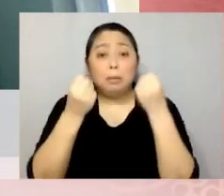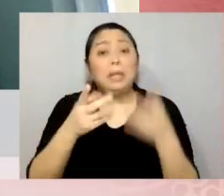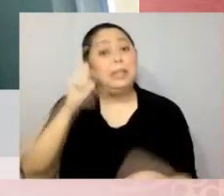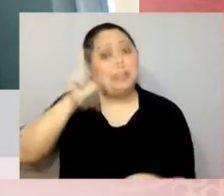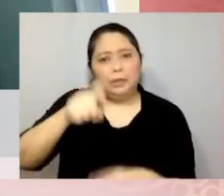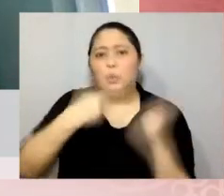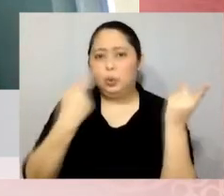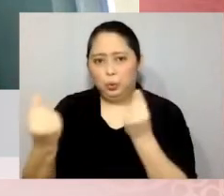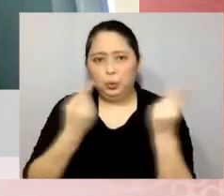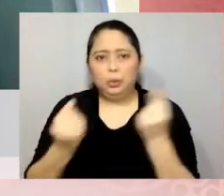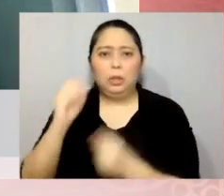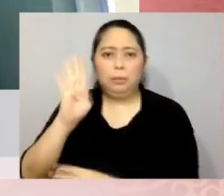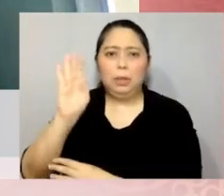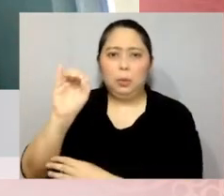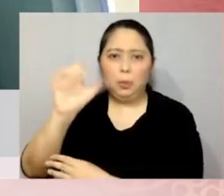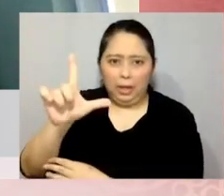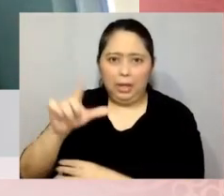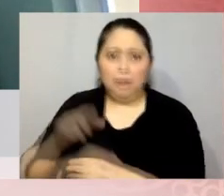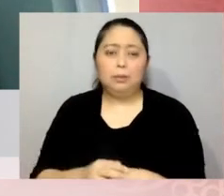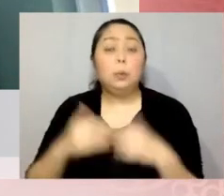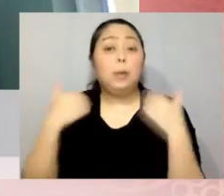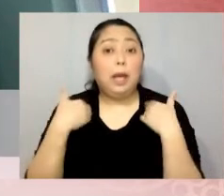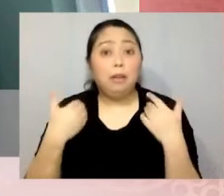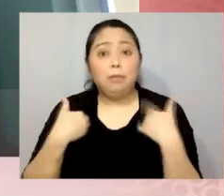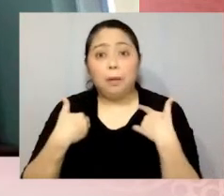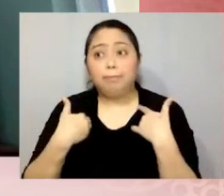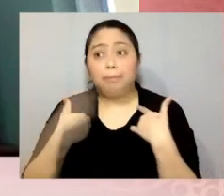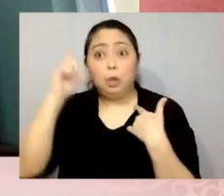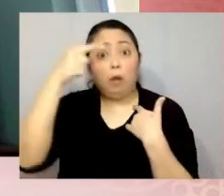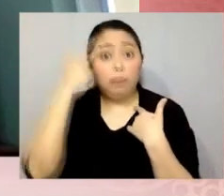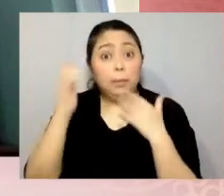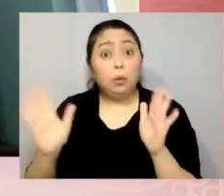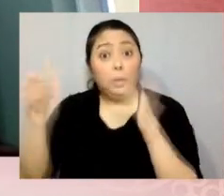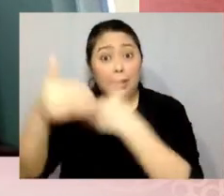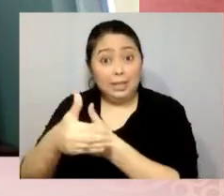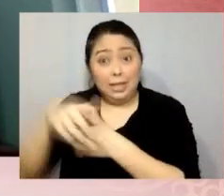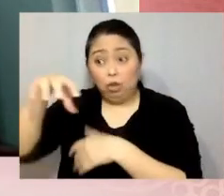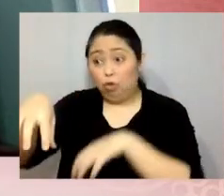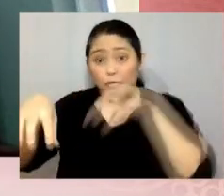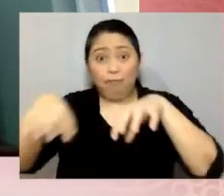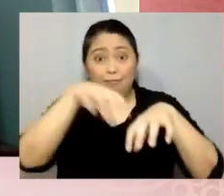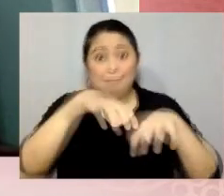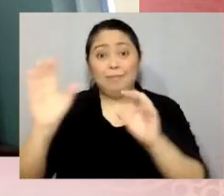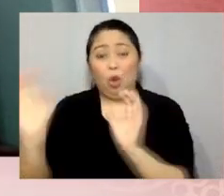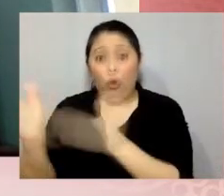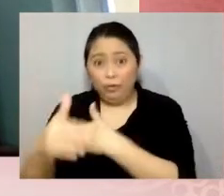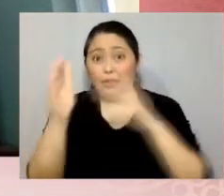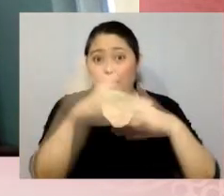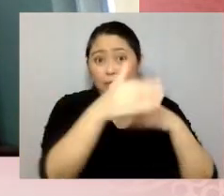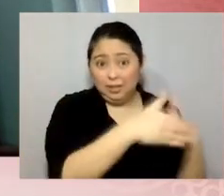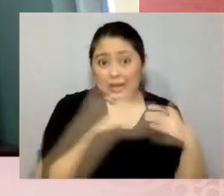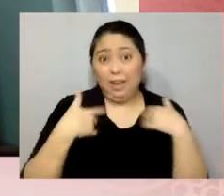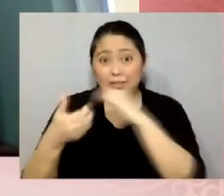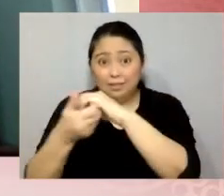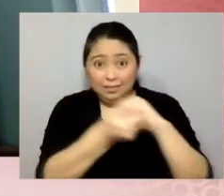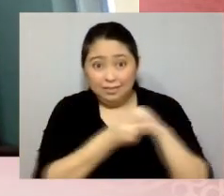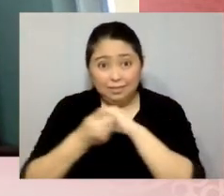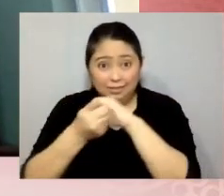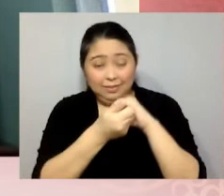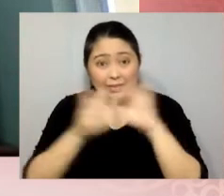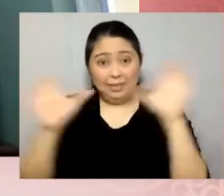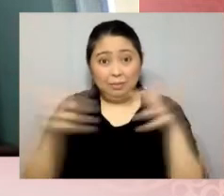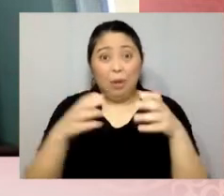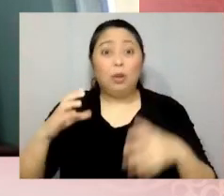in the BOL. You have an interagency committee that has to be, that has